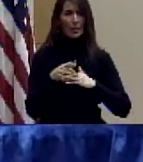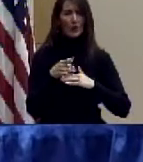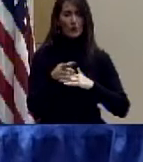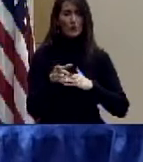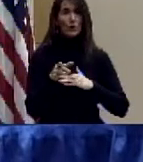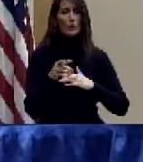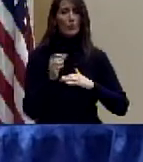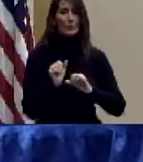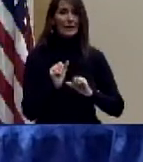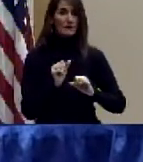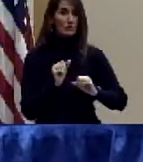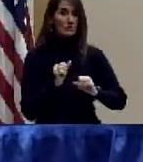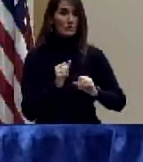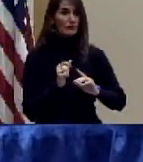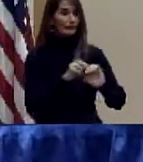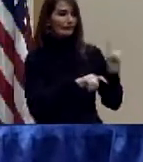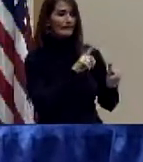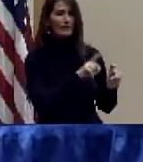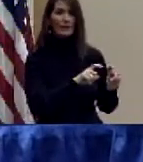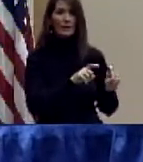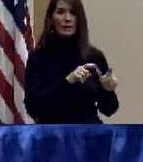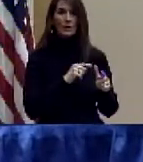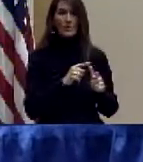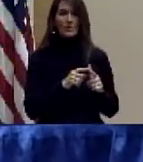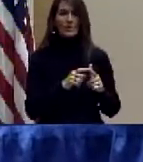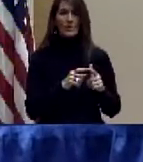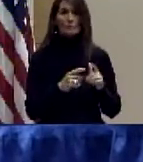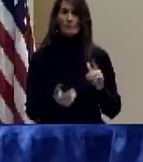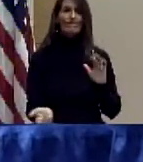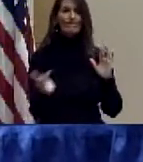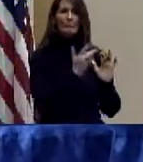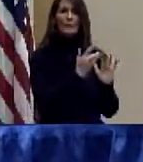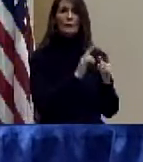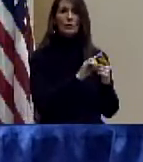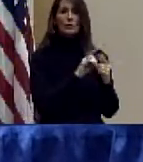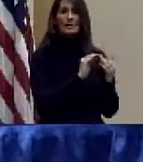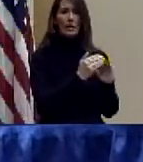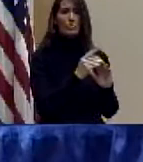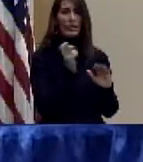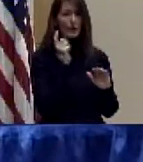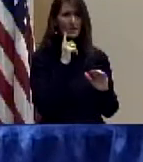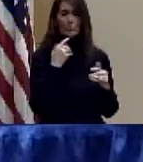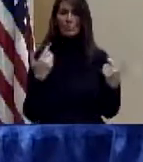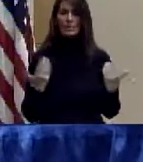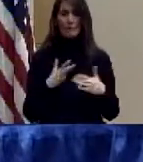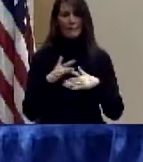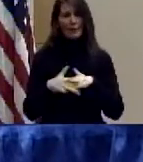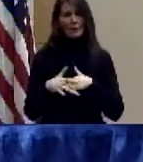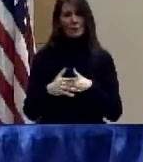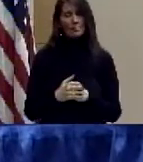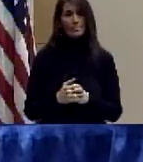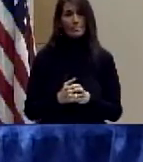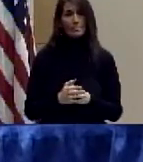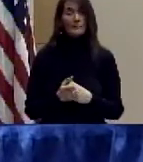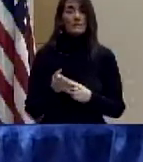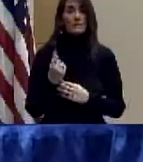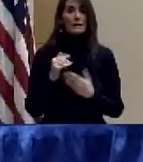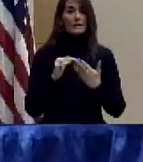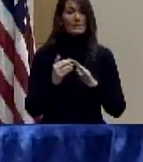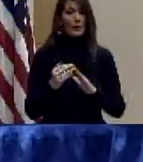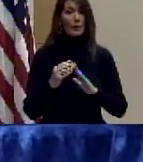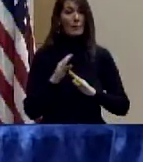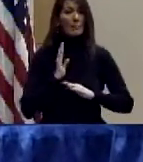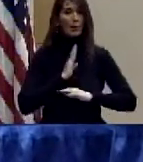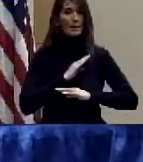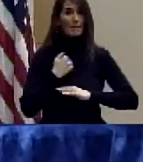to serve as your ear in reaching out to town government. Now, although town board members do